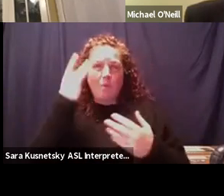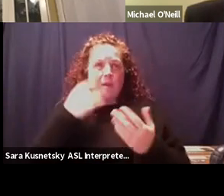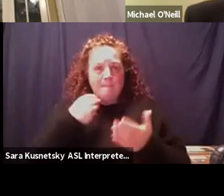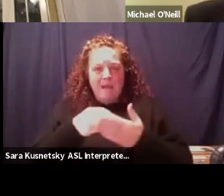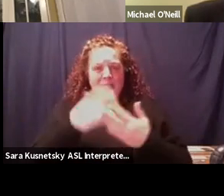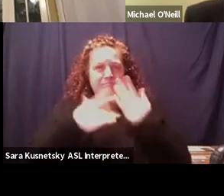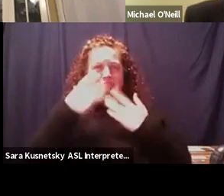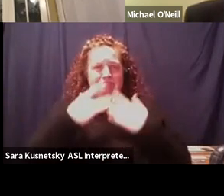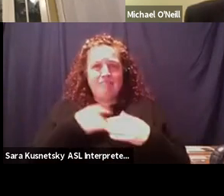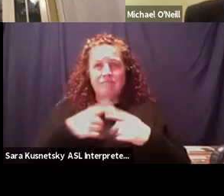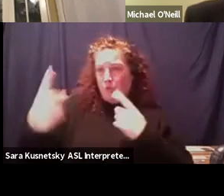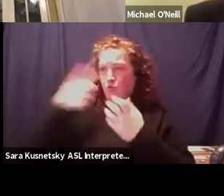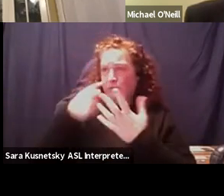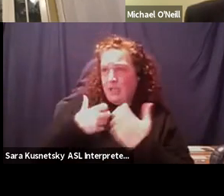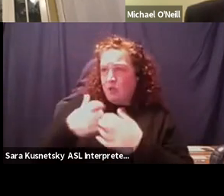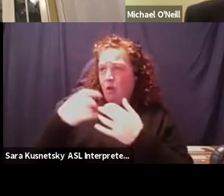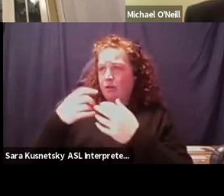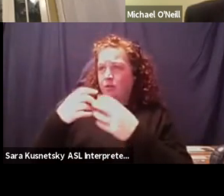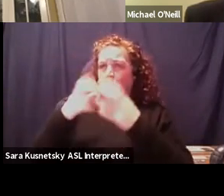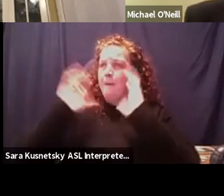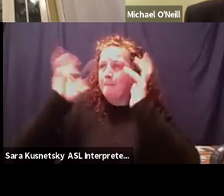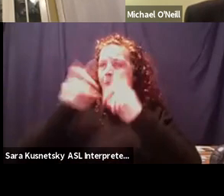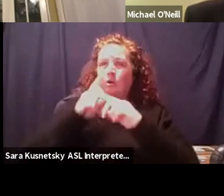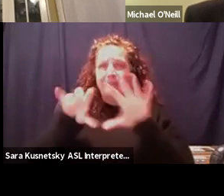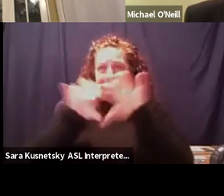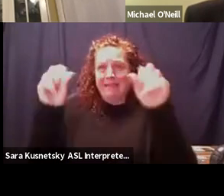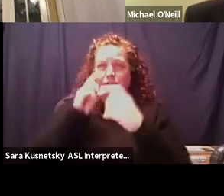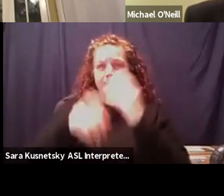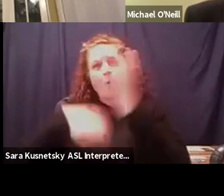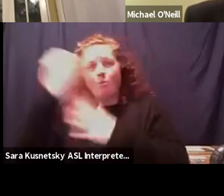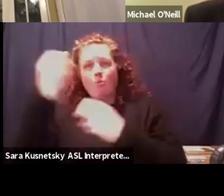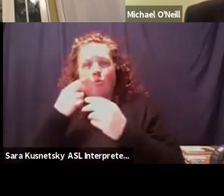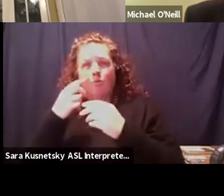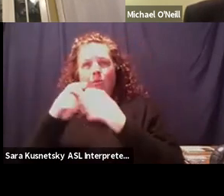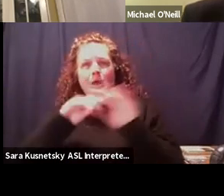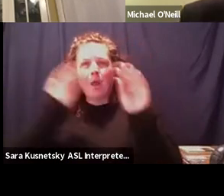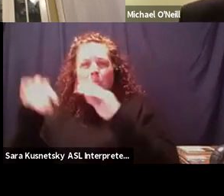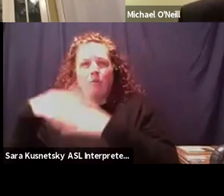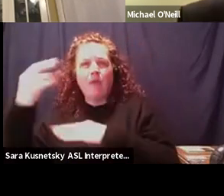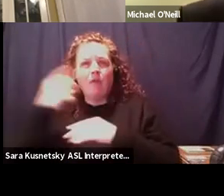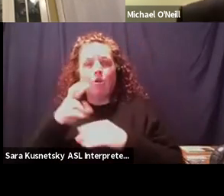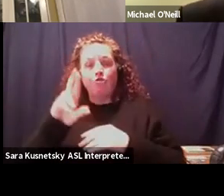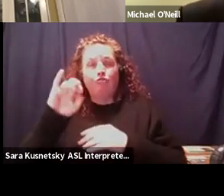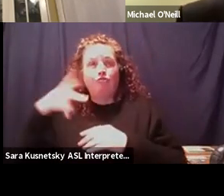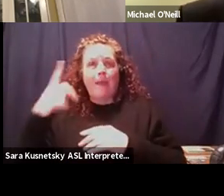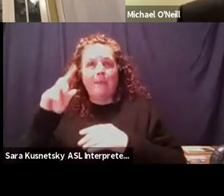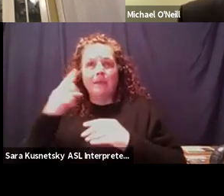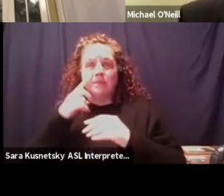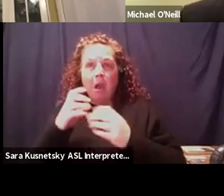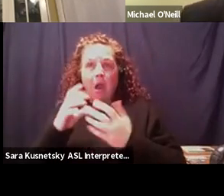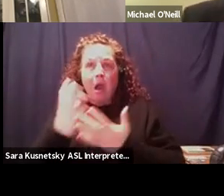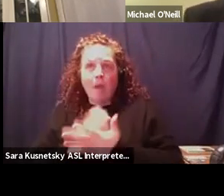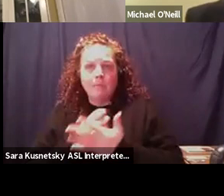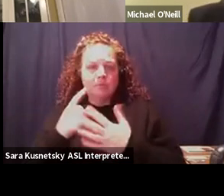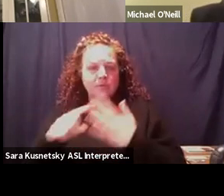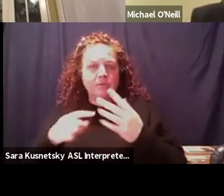short. Instead, you want to ball, get that scholarship, and then move out. Rapping is an option too, since that's all the muse to block out your struggle and get you loose.